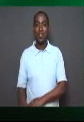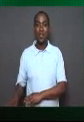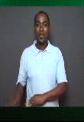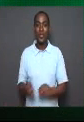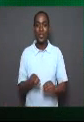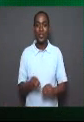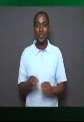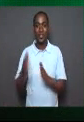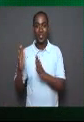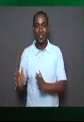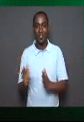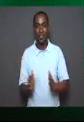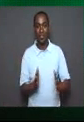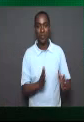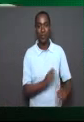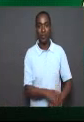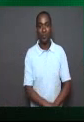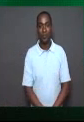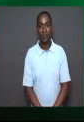Students, let's get ready.